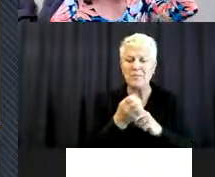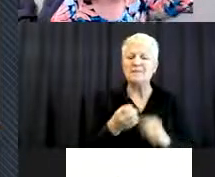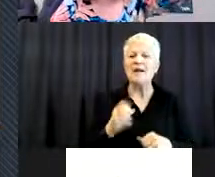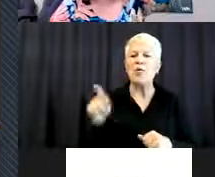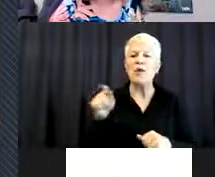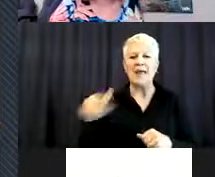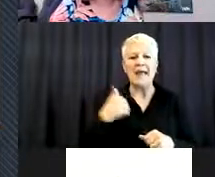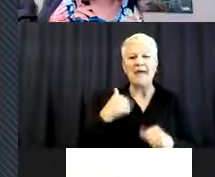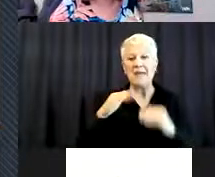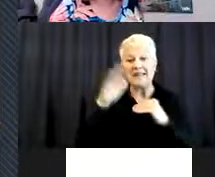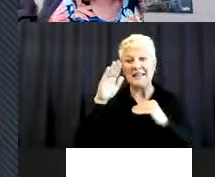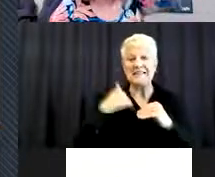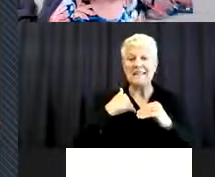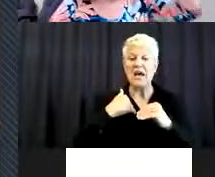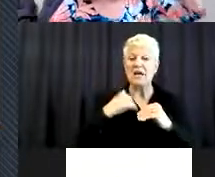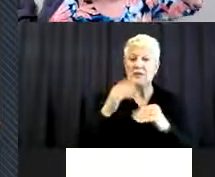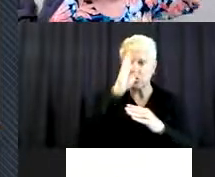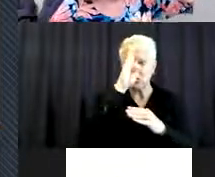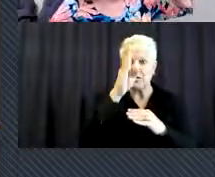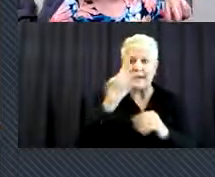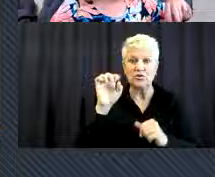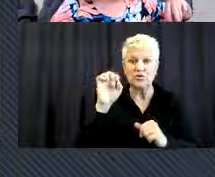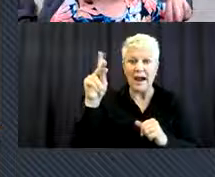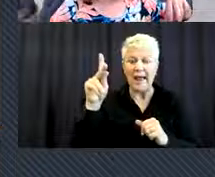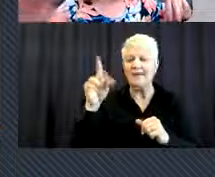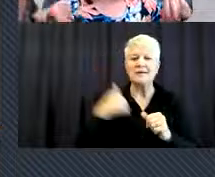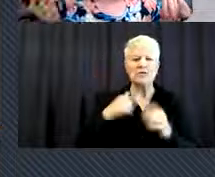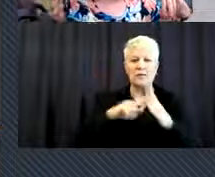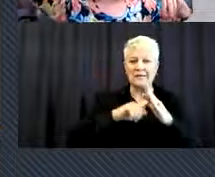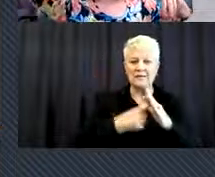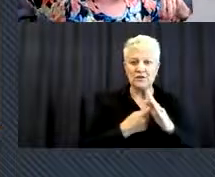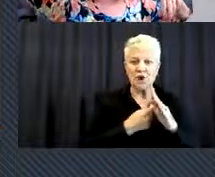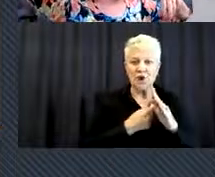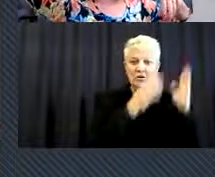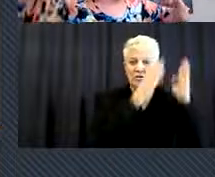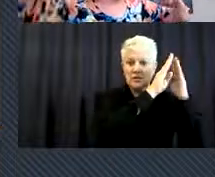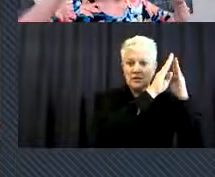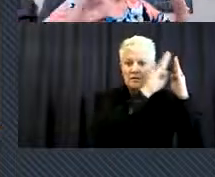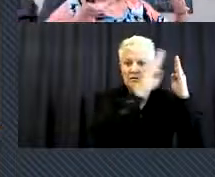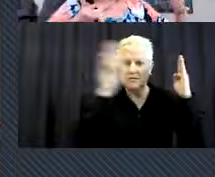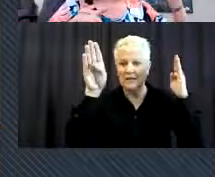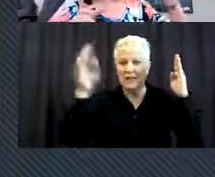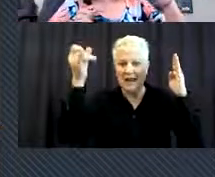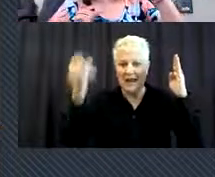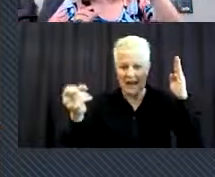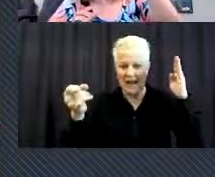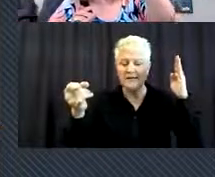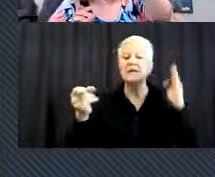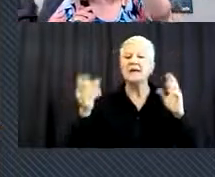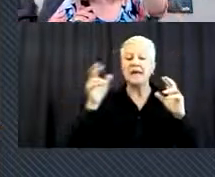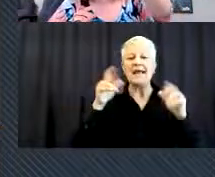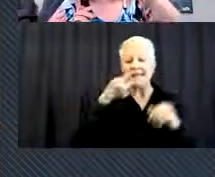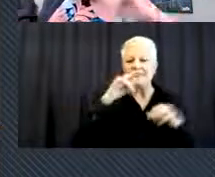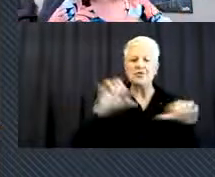do have at least a straight track. So we could have a starting point and an end point and have kids kind of do the